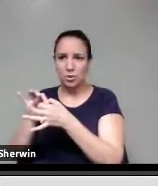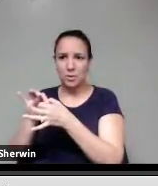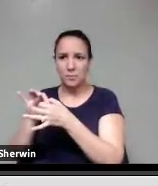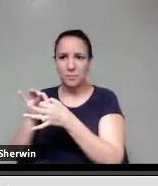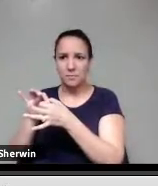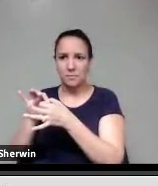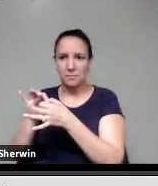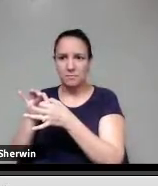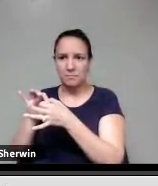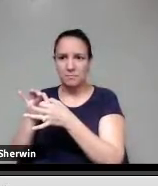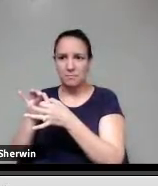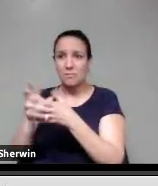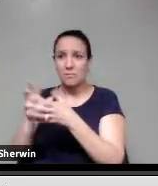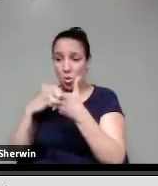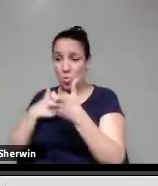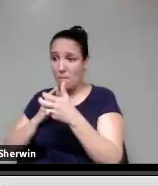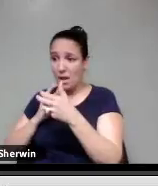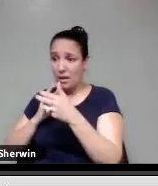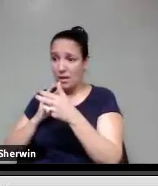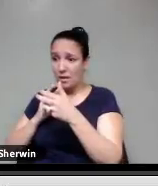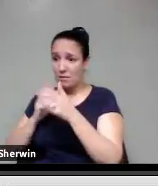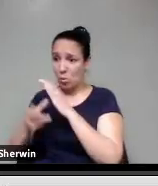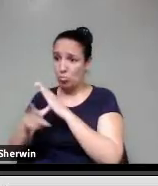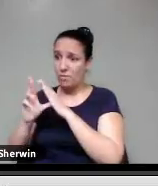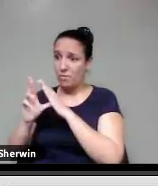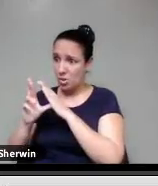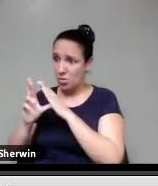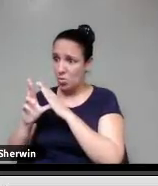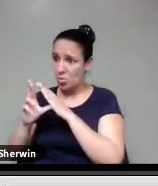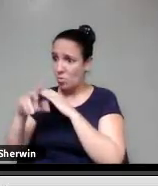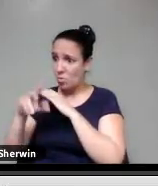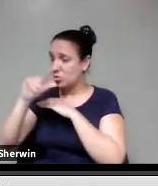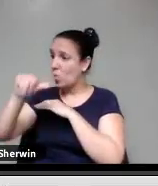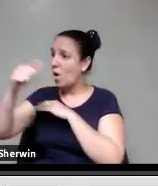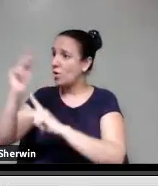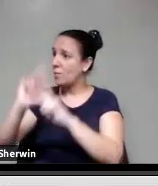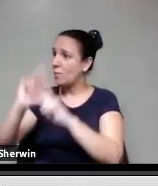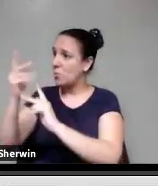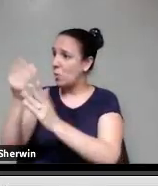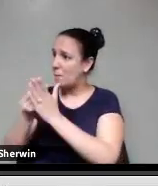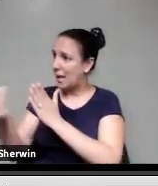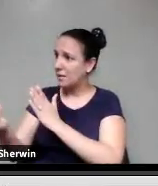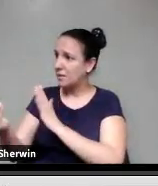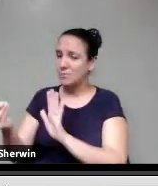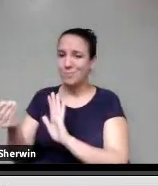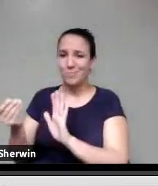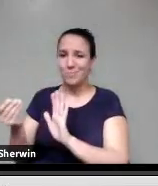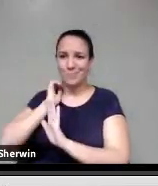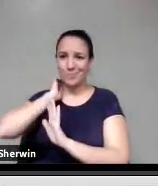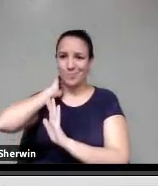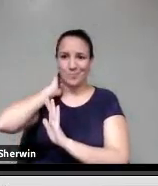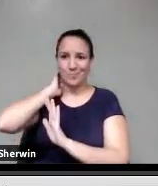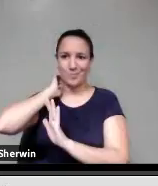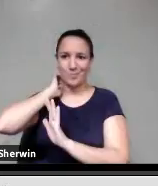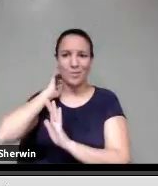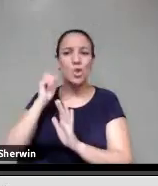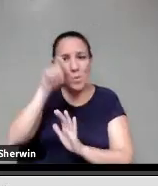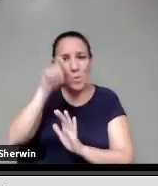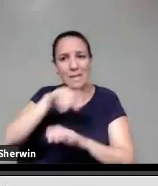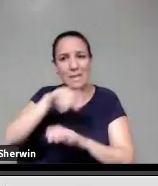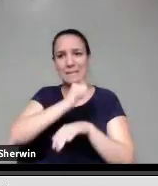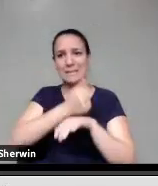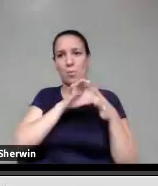them. It's not about Linda Bruno. So think about that when you're talking to people. You want to also be developing that